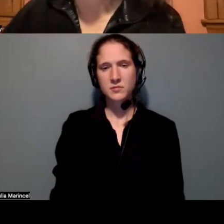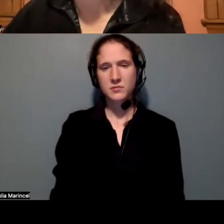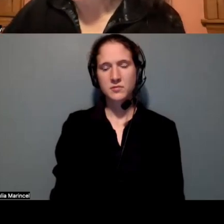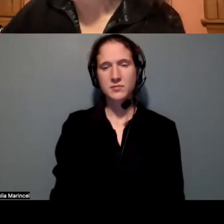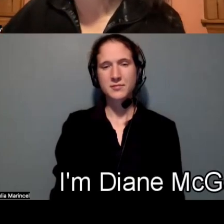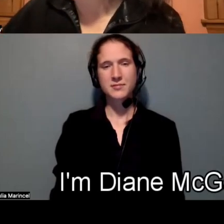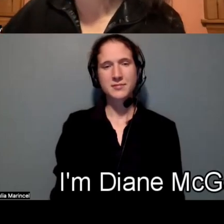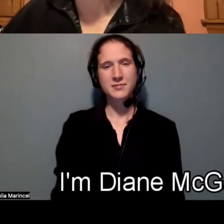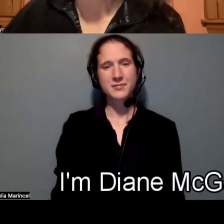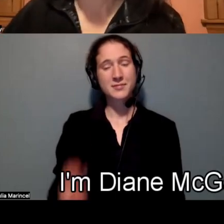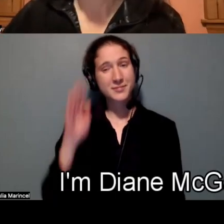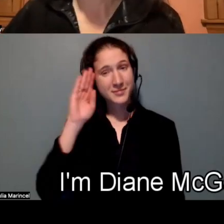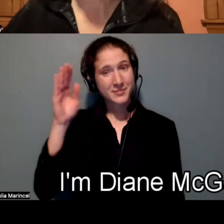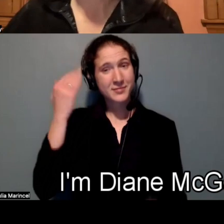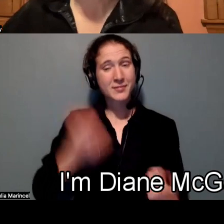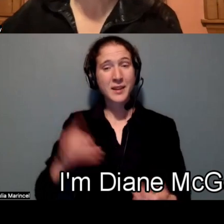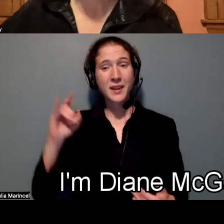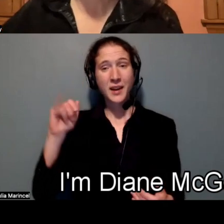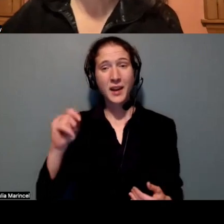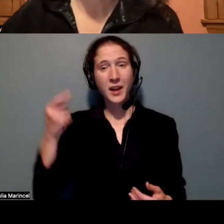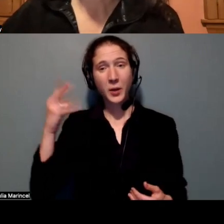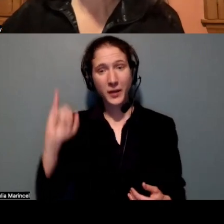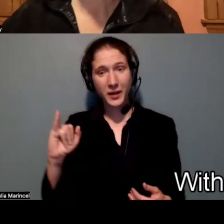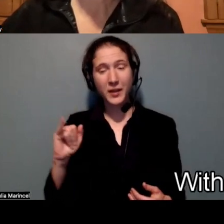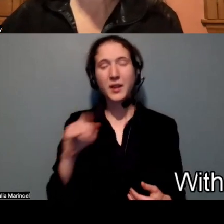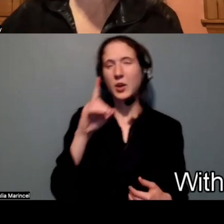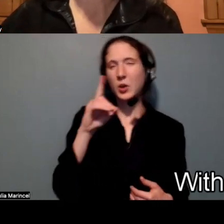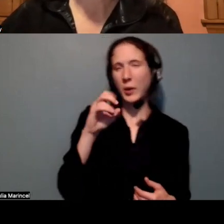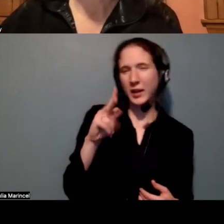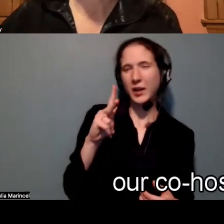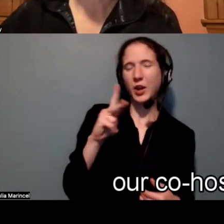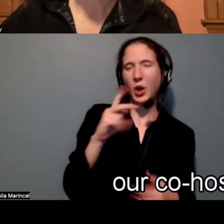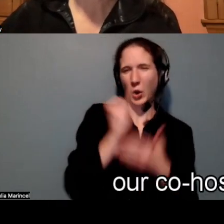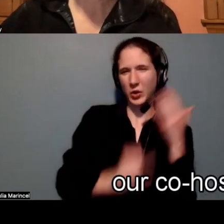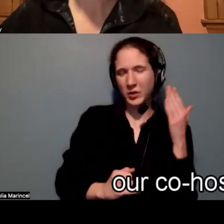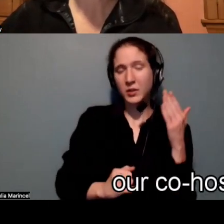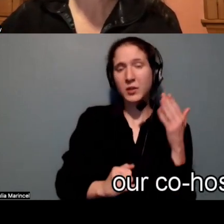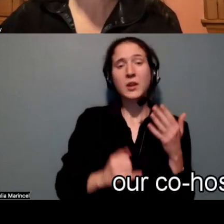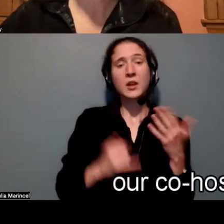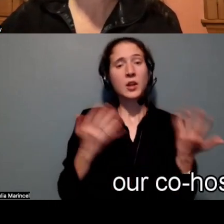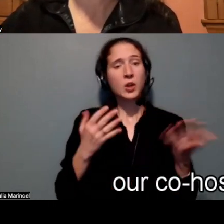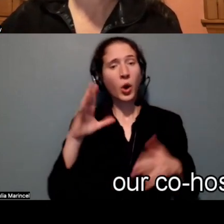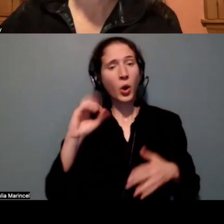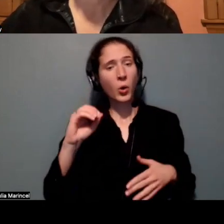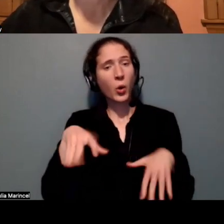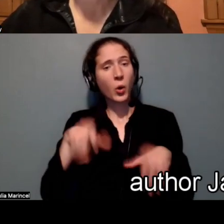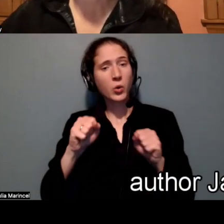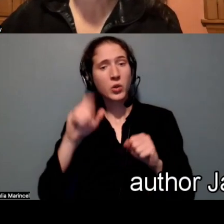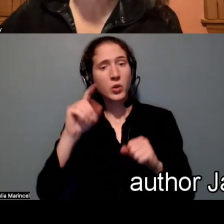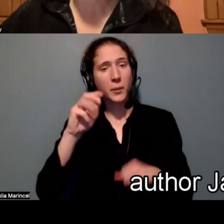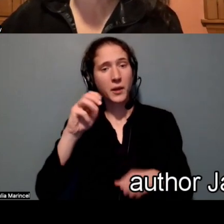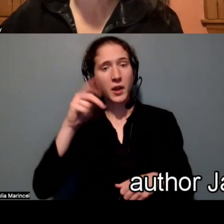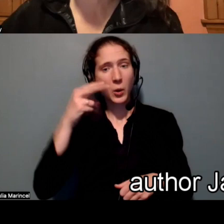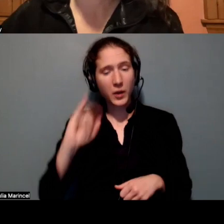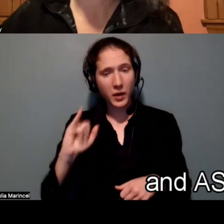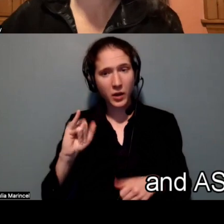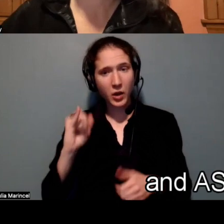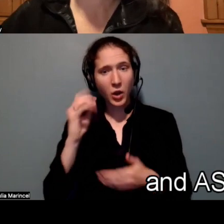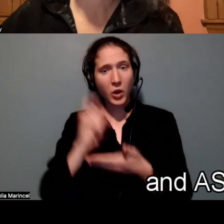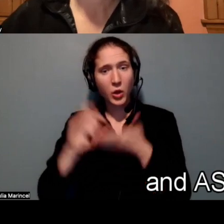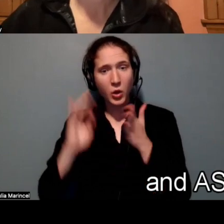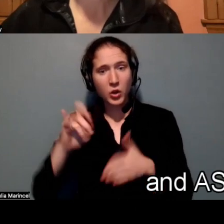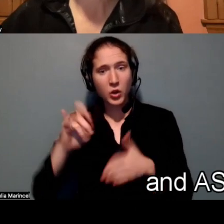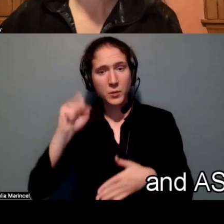Hi, I'm Diane McGarry with Drake at Arts. With me today are co-host Tom McGarry, author James R.